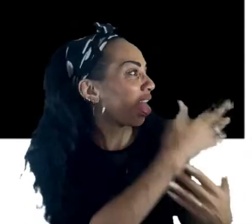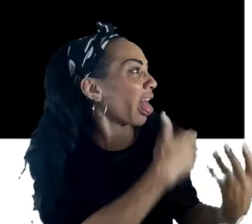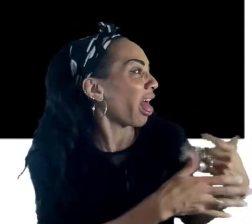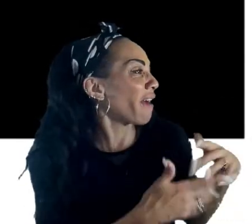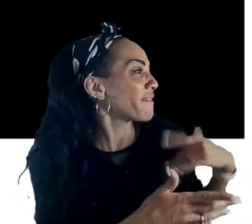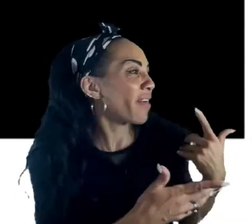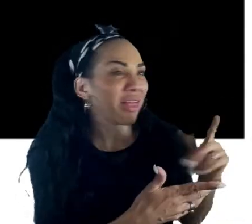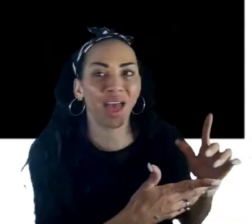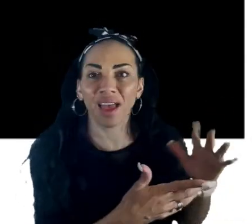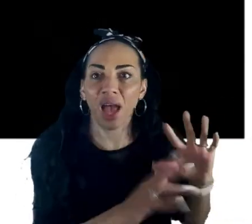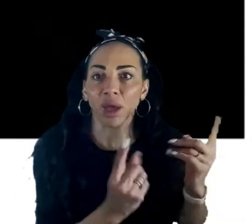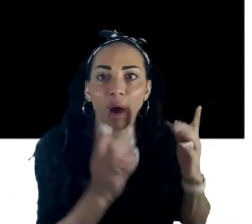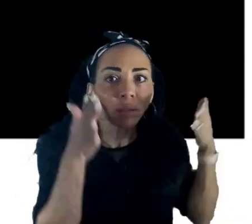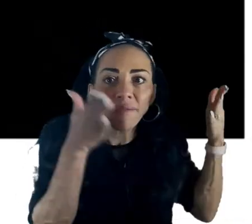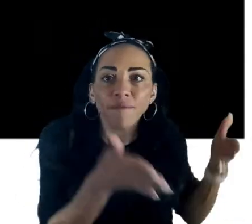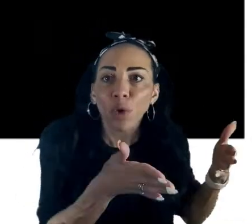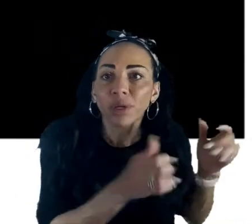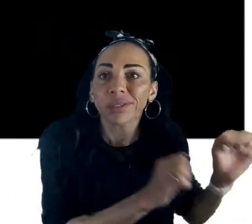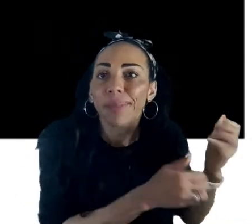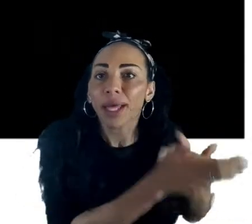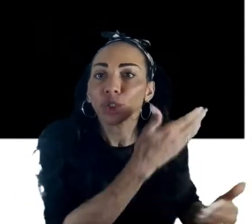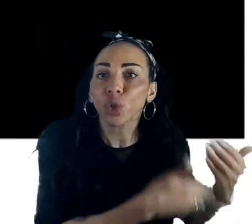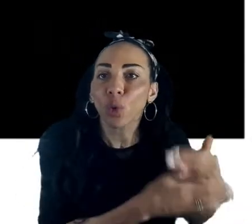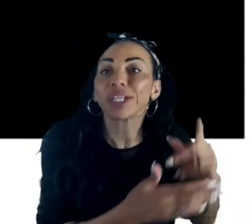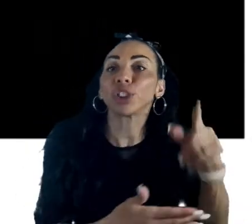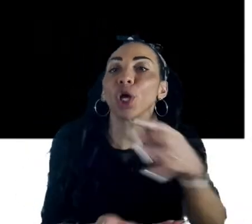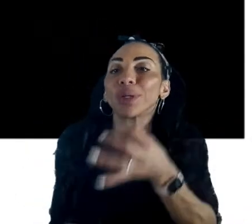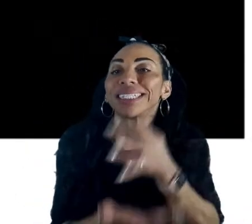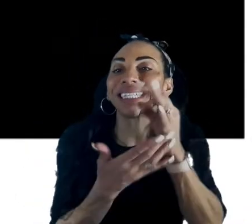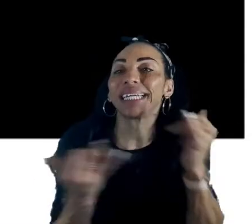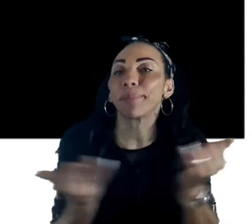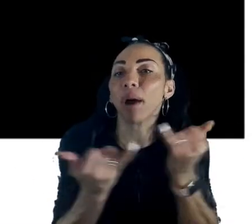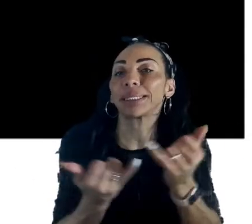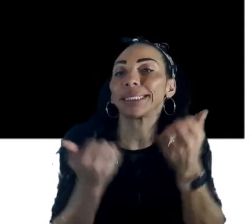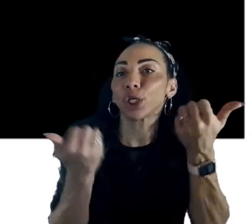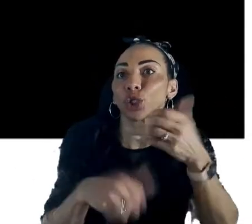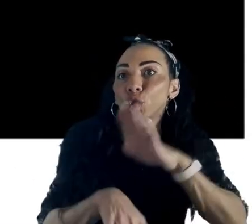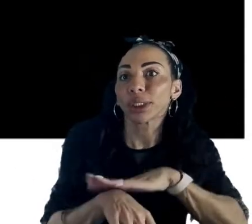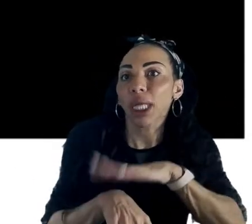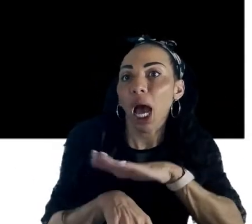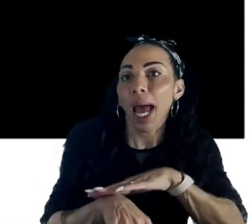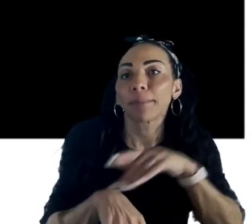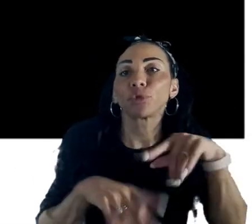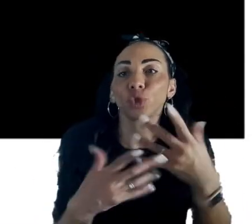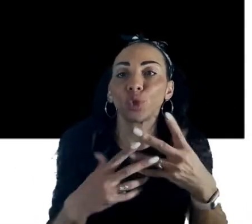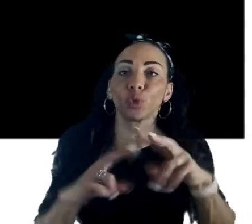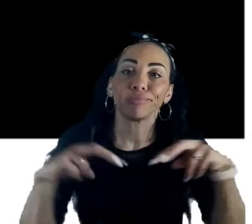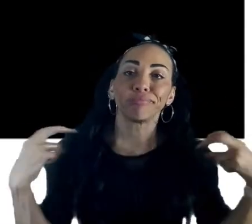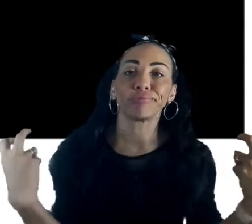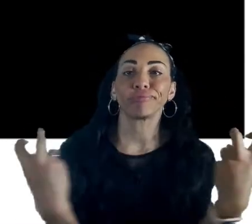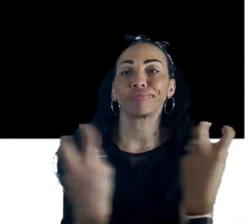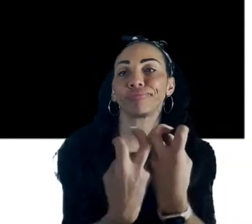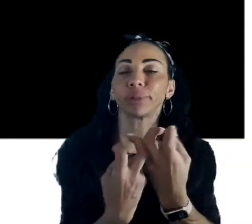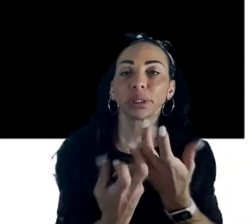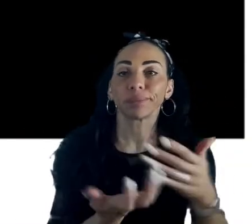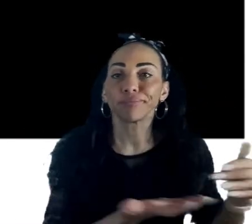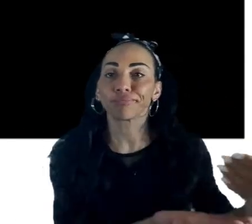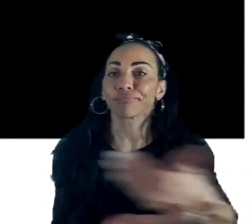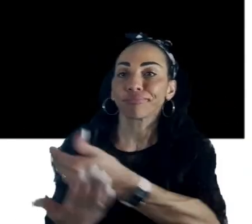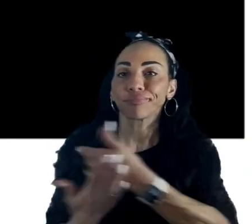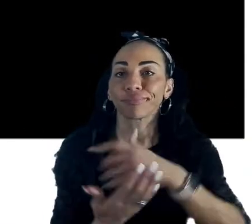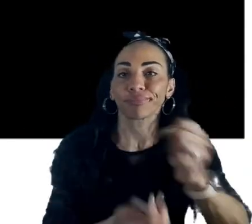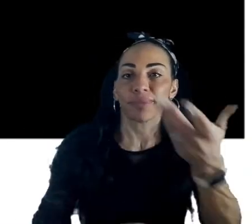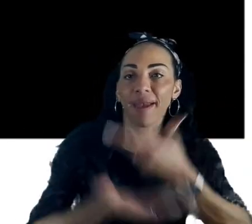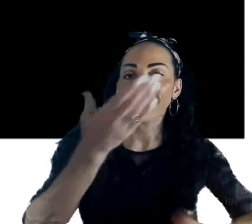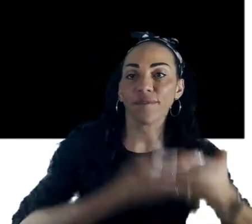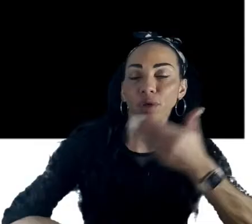those stories. But also to kickstart this project, I wanted to have this, this questionnaire that I could